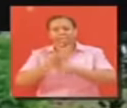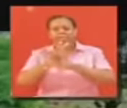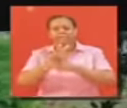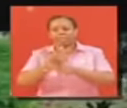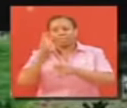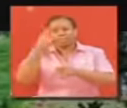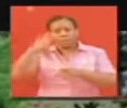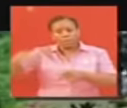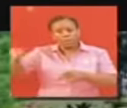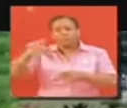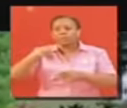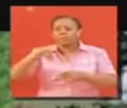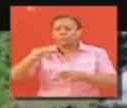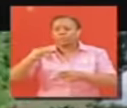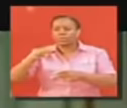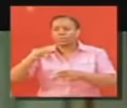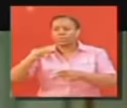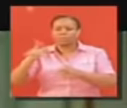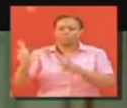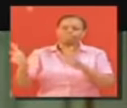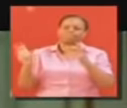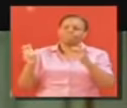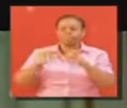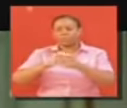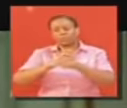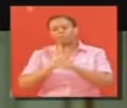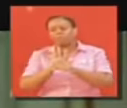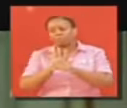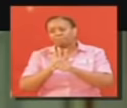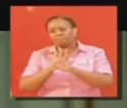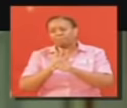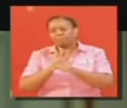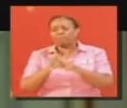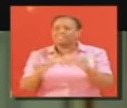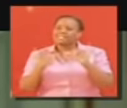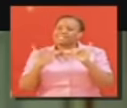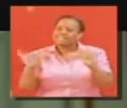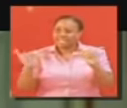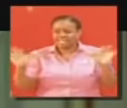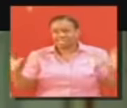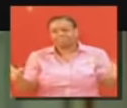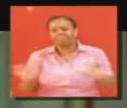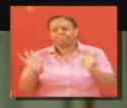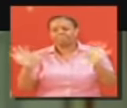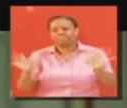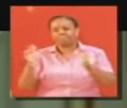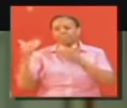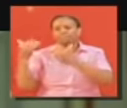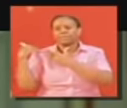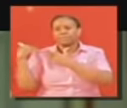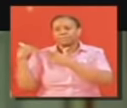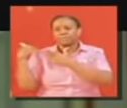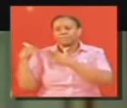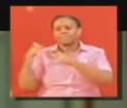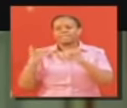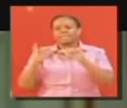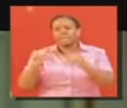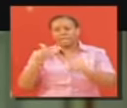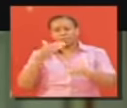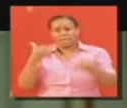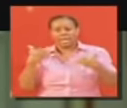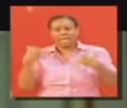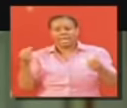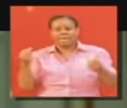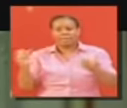act responsibly. Ensure that you maintain good health practices. Protect yourself, and in